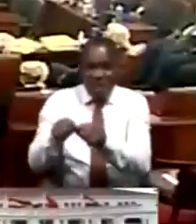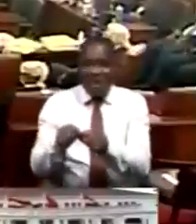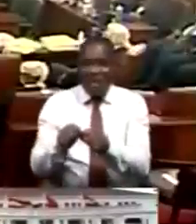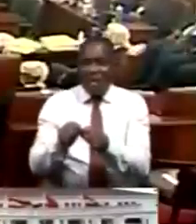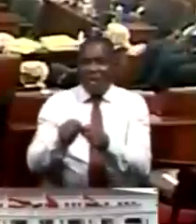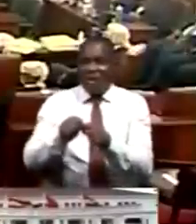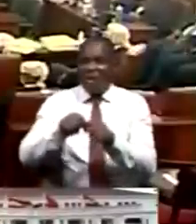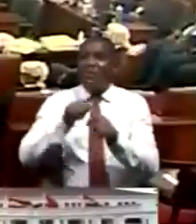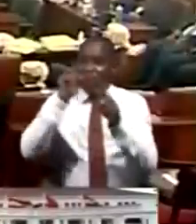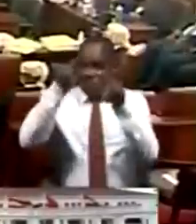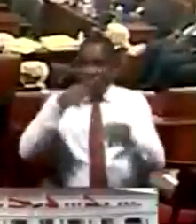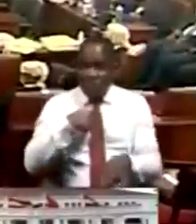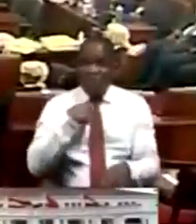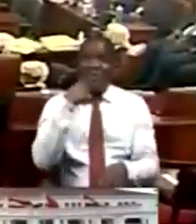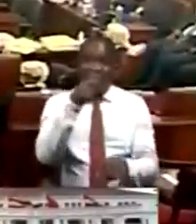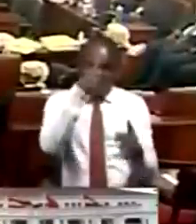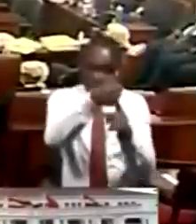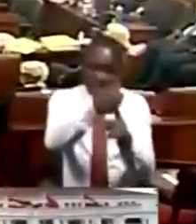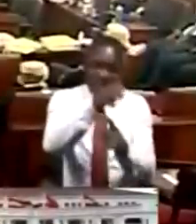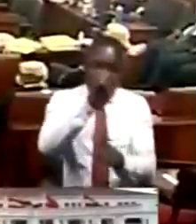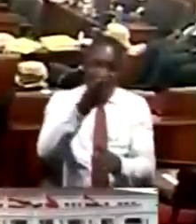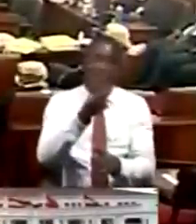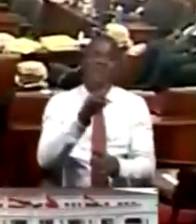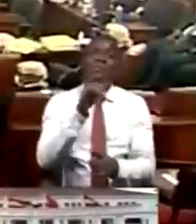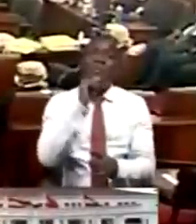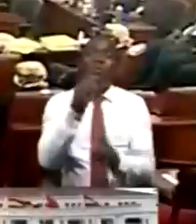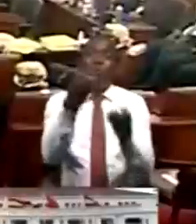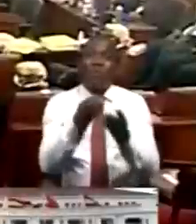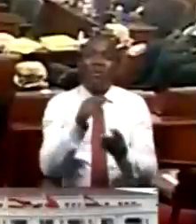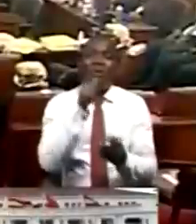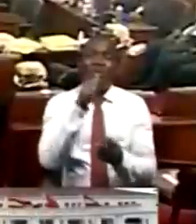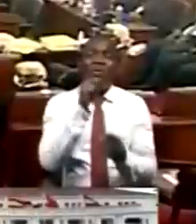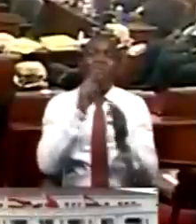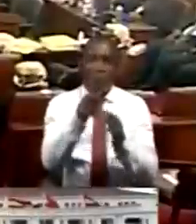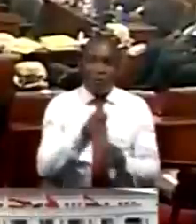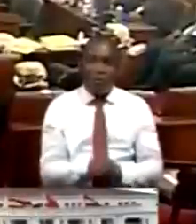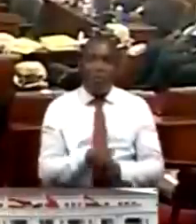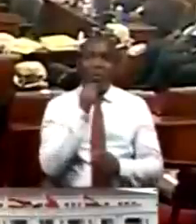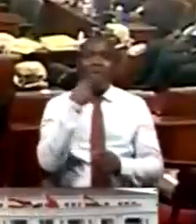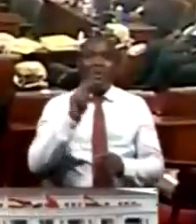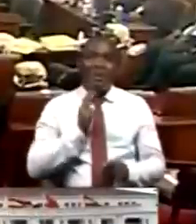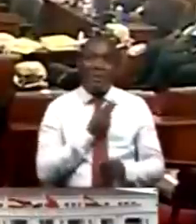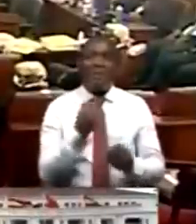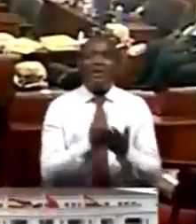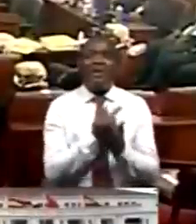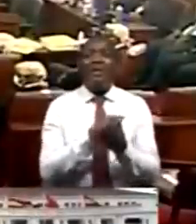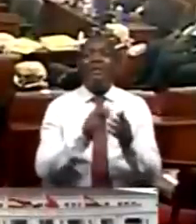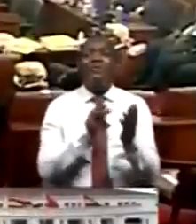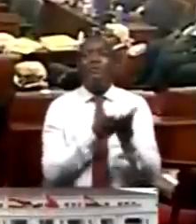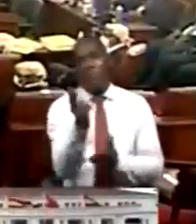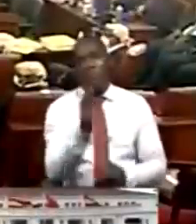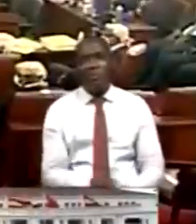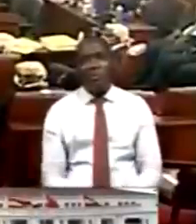integrity, I'm telling him that it is his client who is not being untruthful, and is not telling the people of Ghana the true result of the